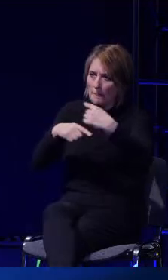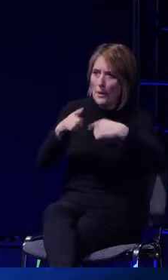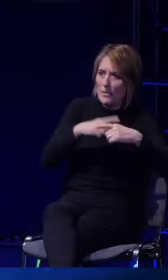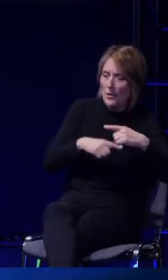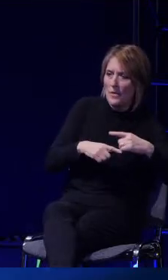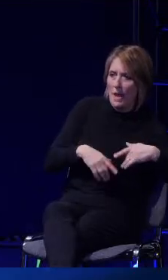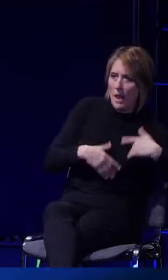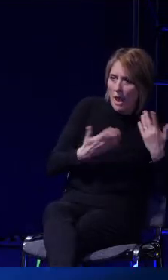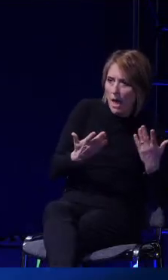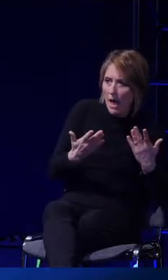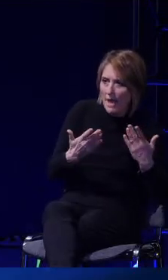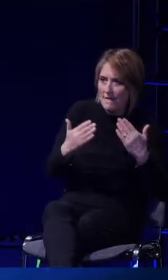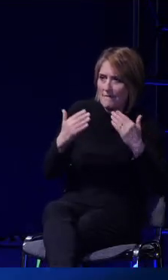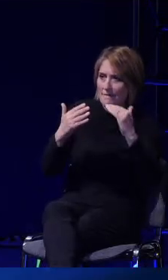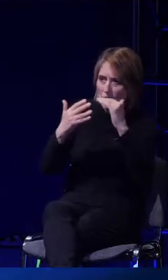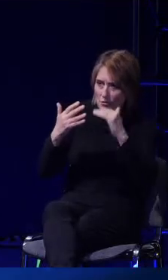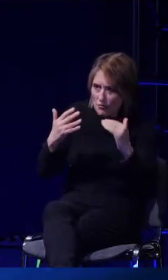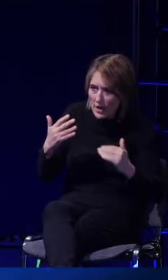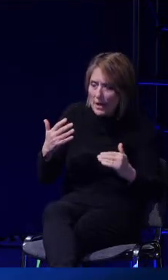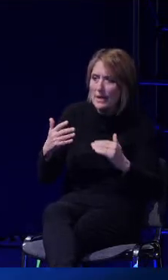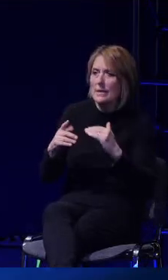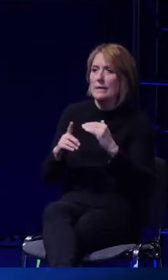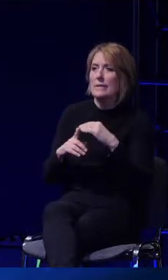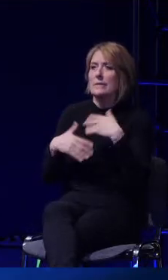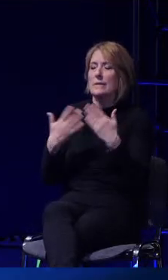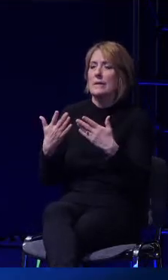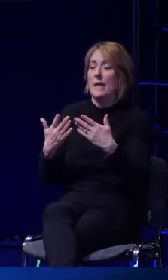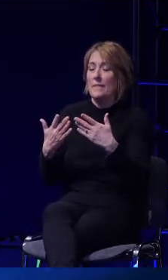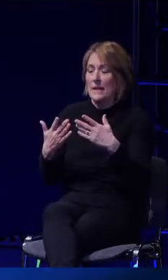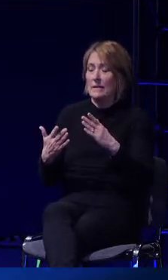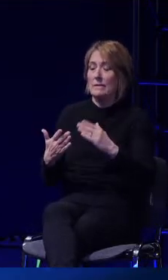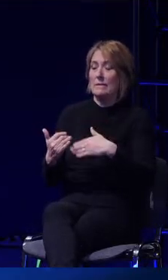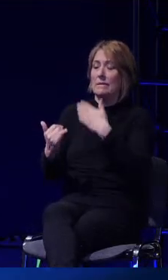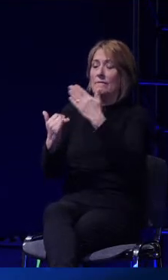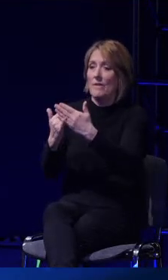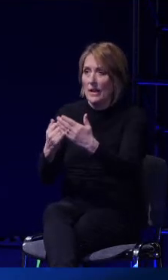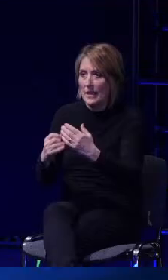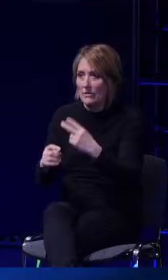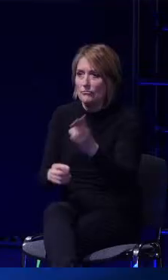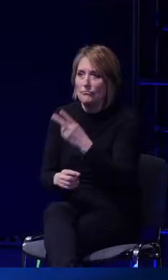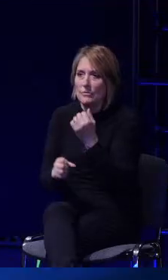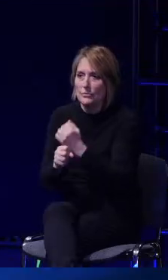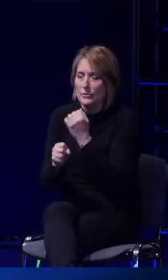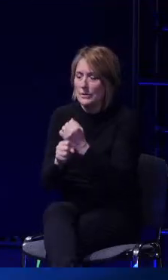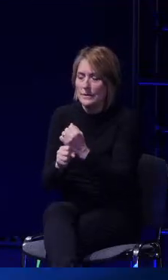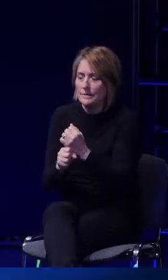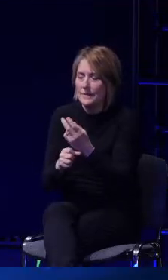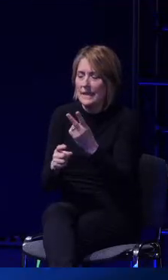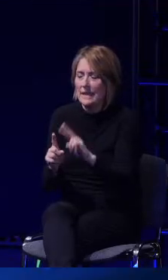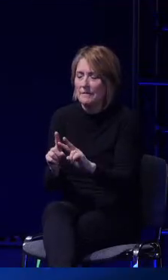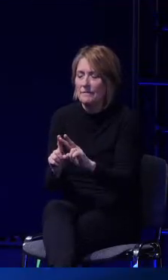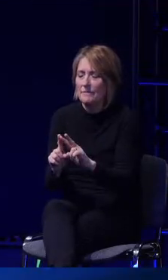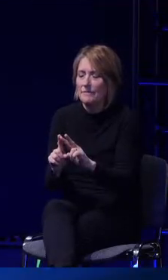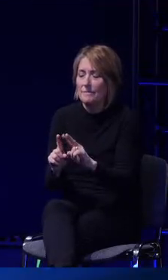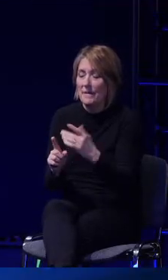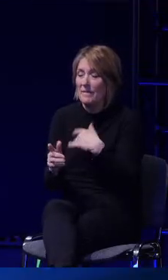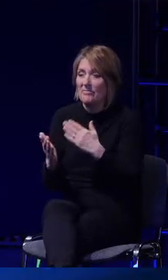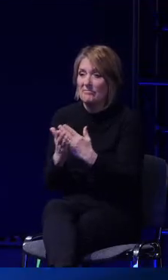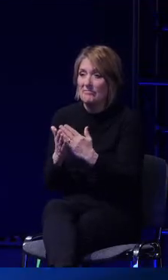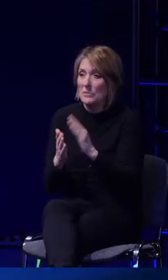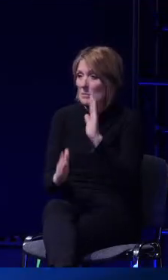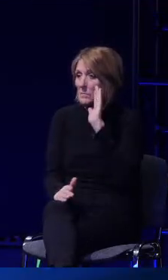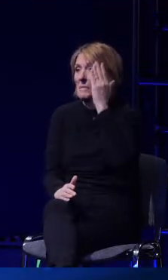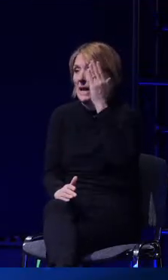grade, the show LUT, all of that stuff, and then finally being reproduced. So I think you'd go mad if you tried to